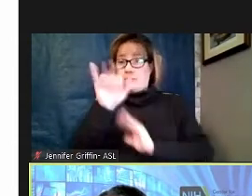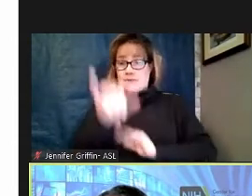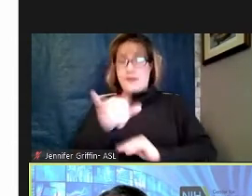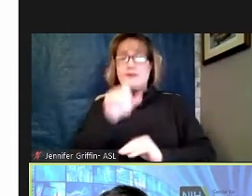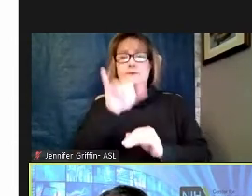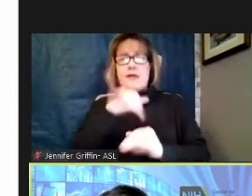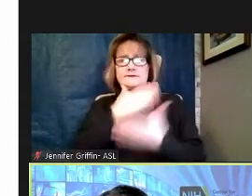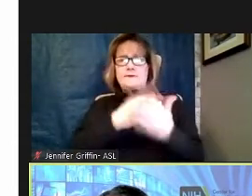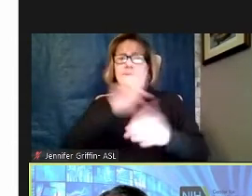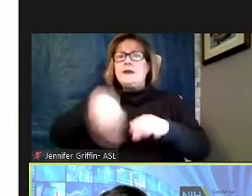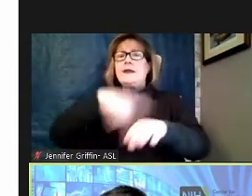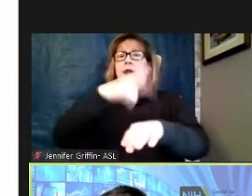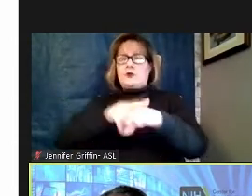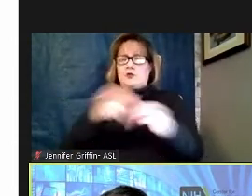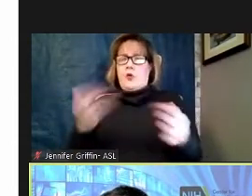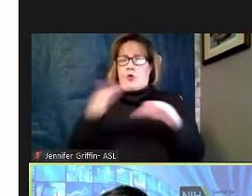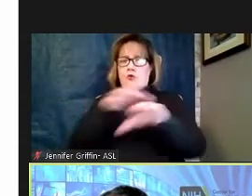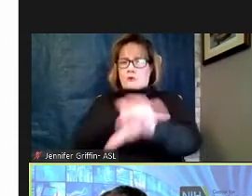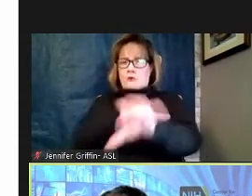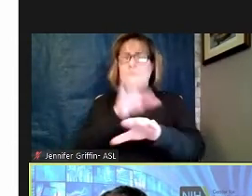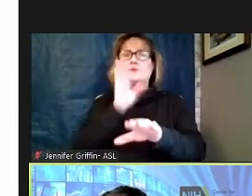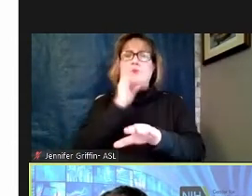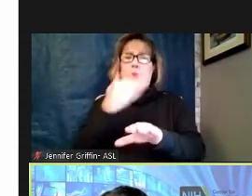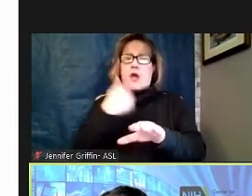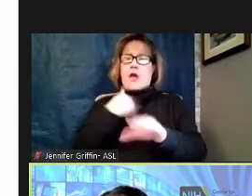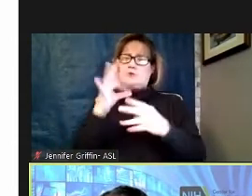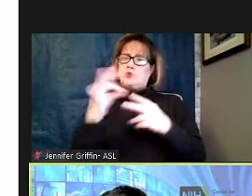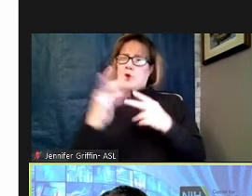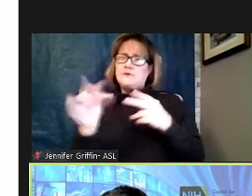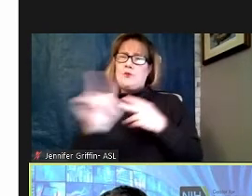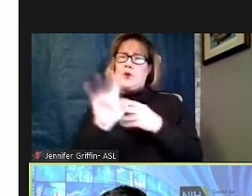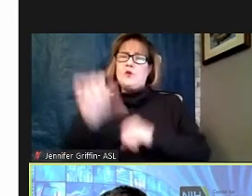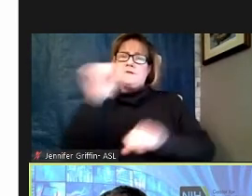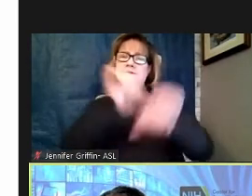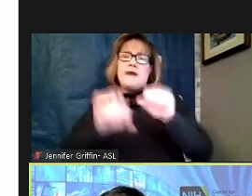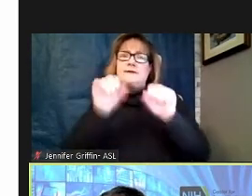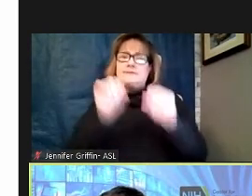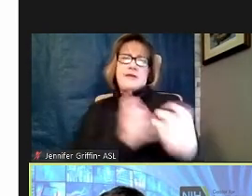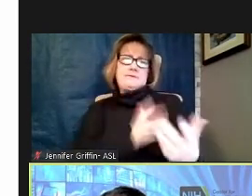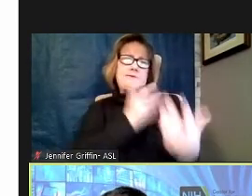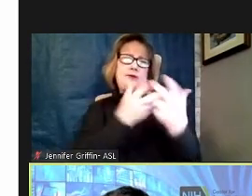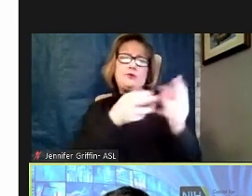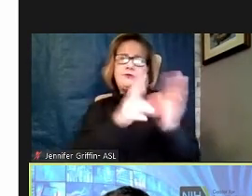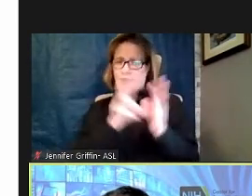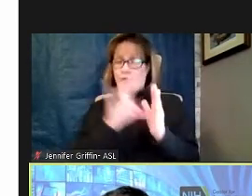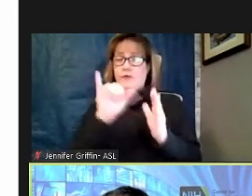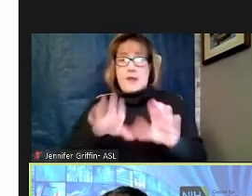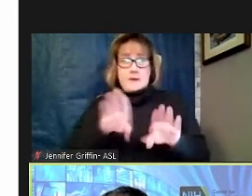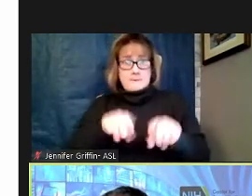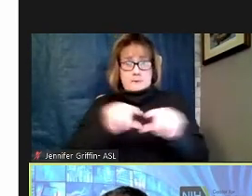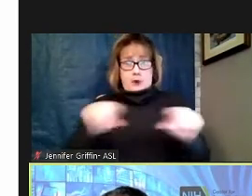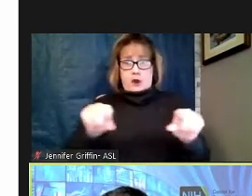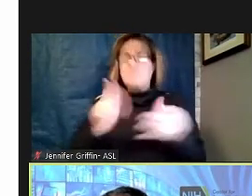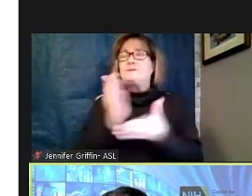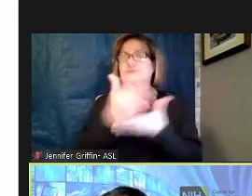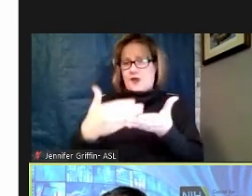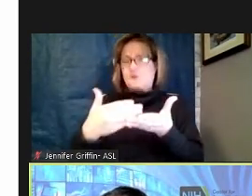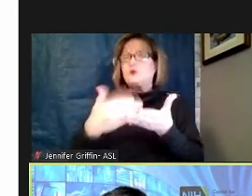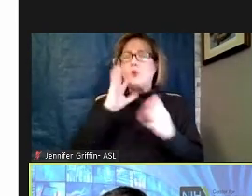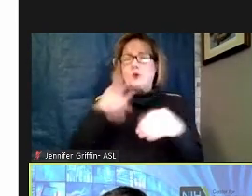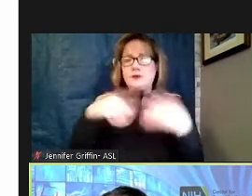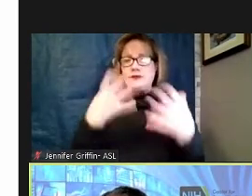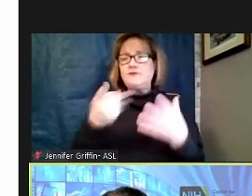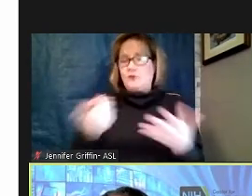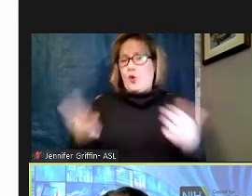some natural overlap, so that there are choices for where your science can be reviewed. And that bottom section will list the overlapping